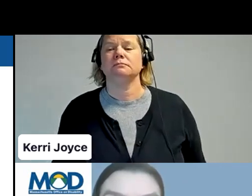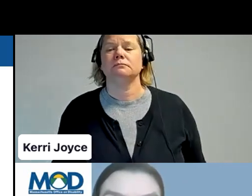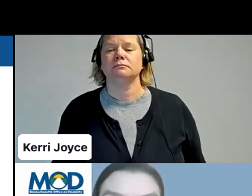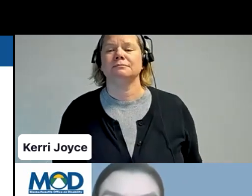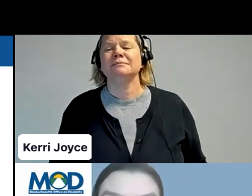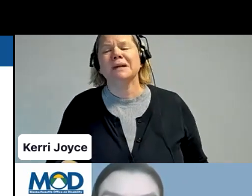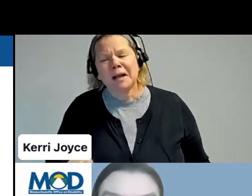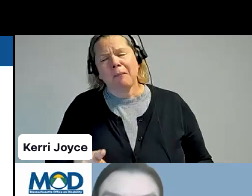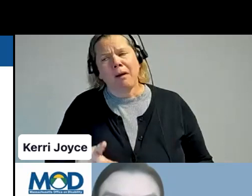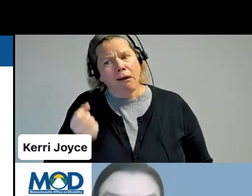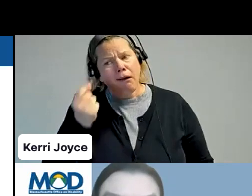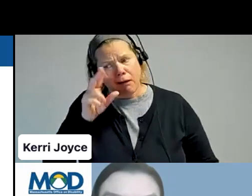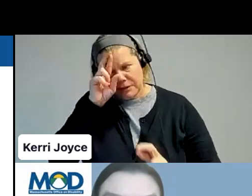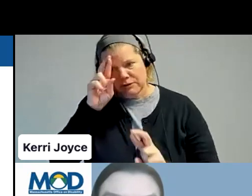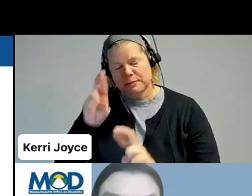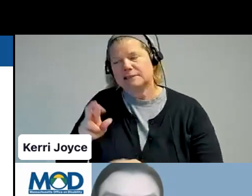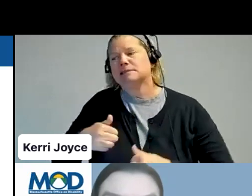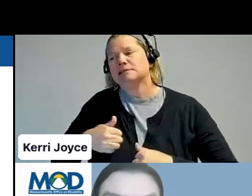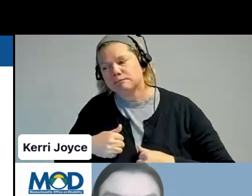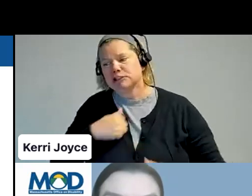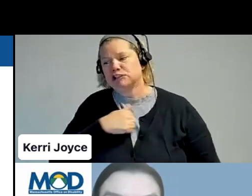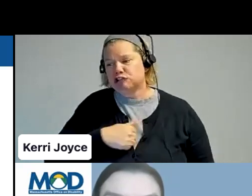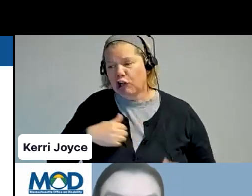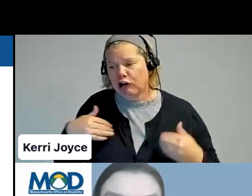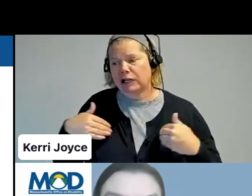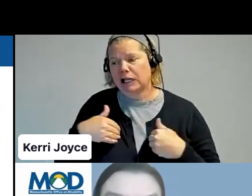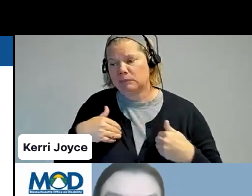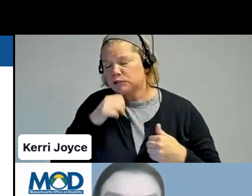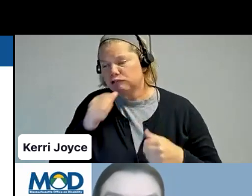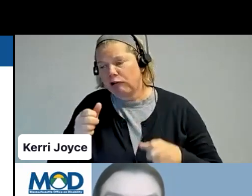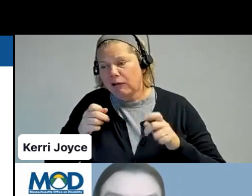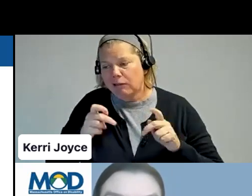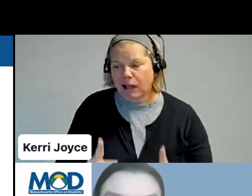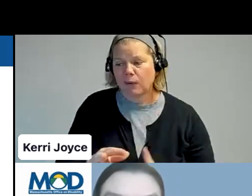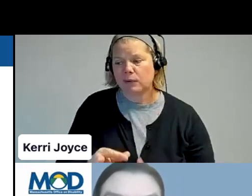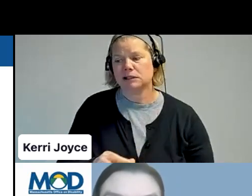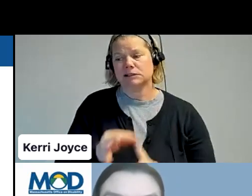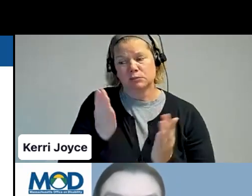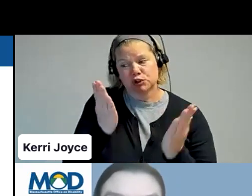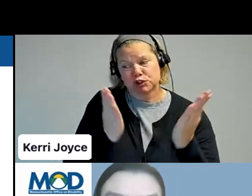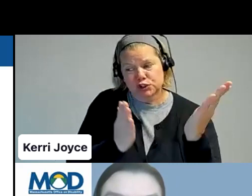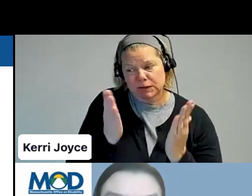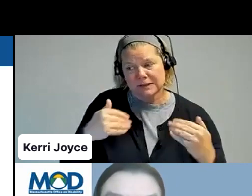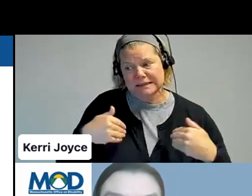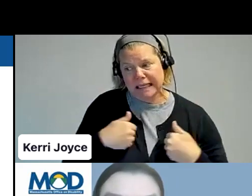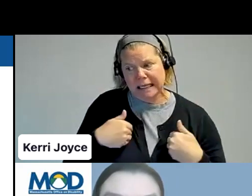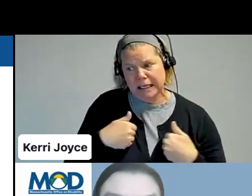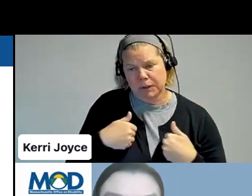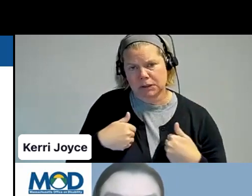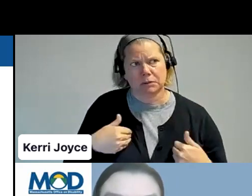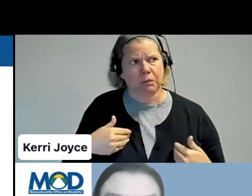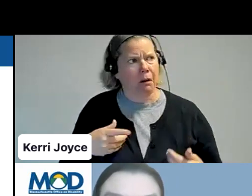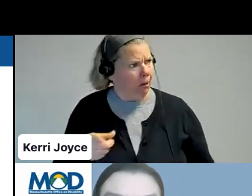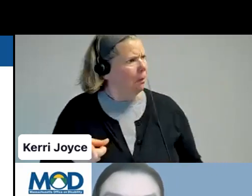respectfully explain animals are not allowed except service animals, and if they're not familiar with the definition of a service